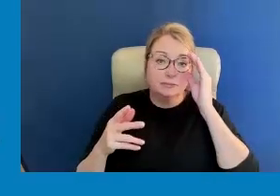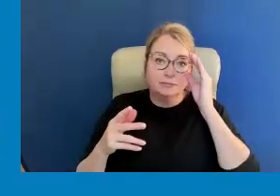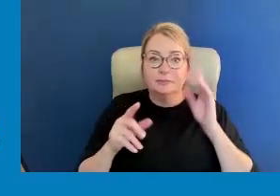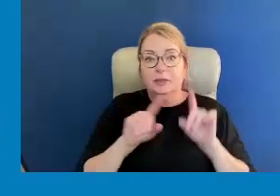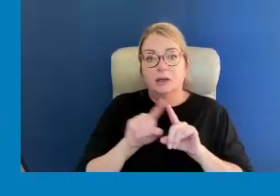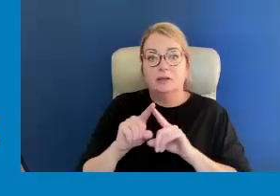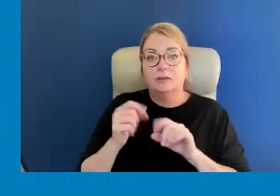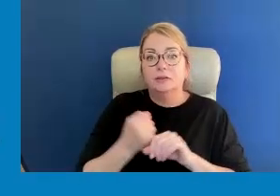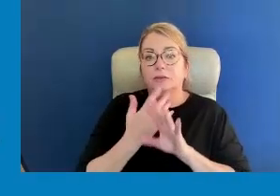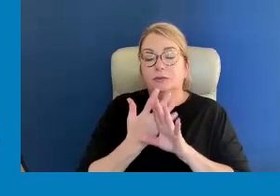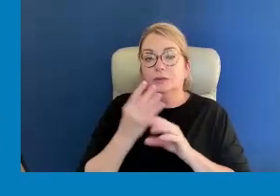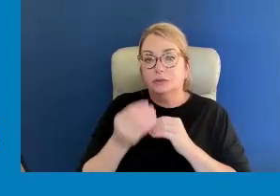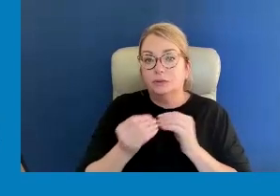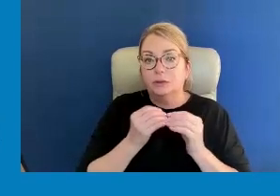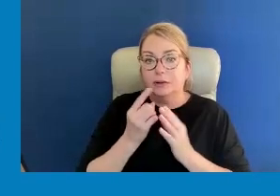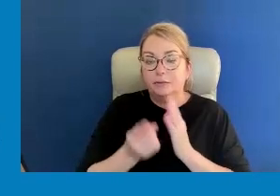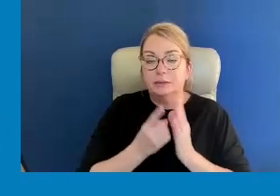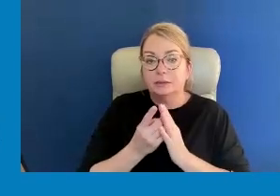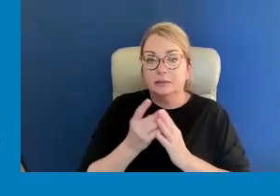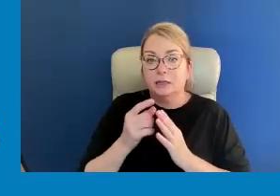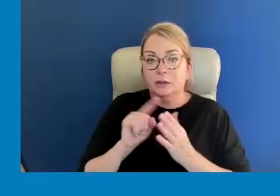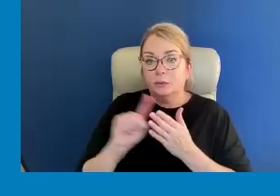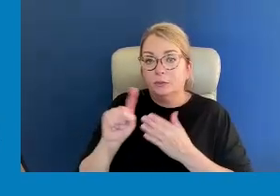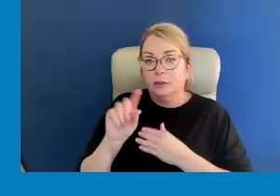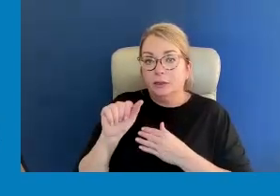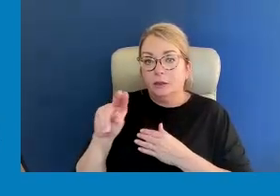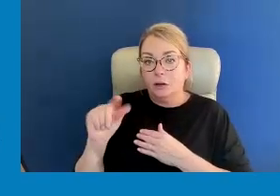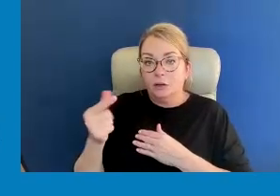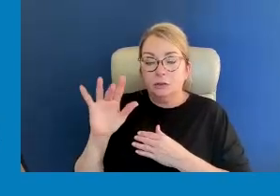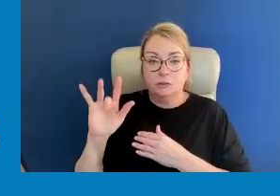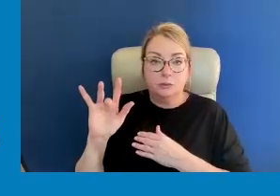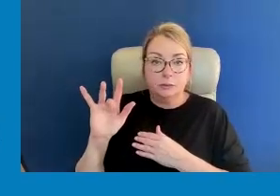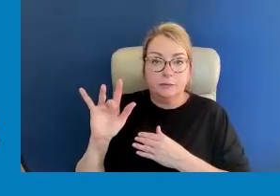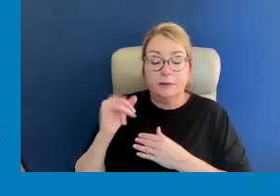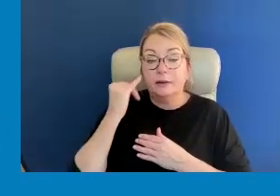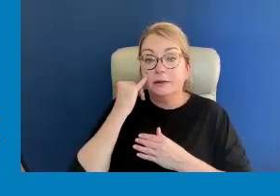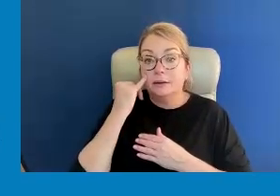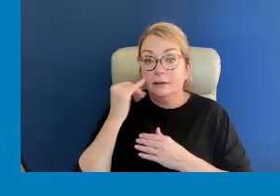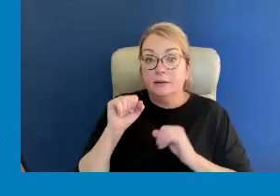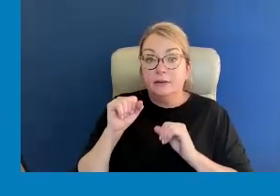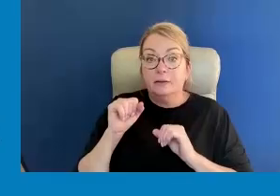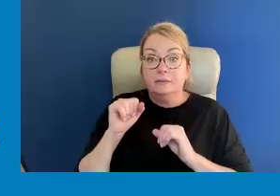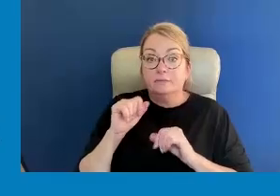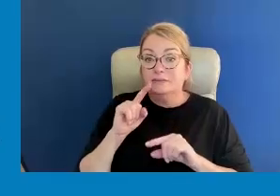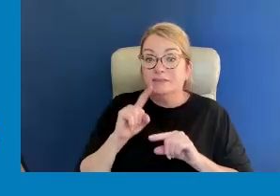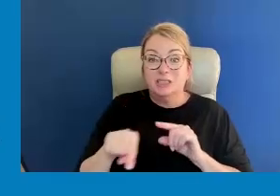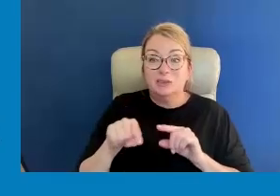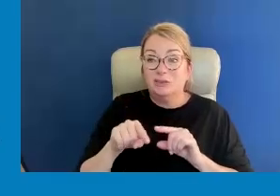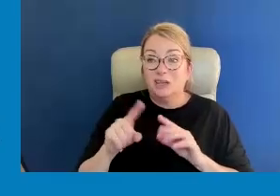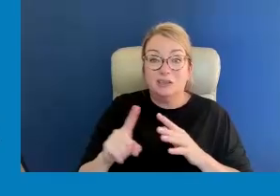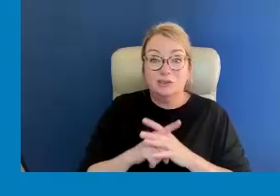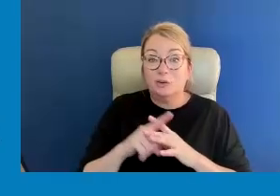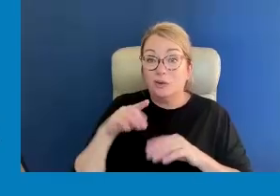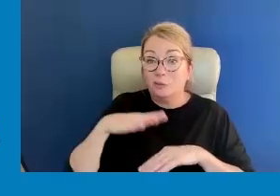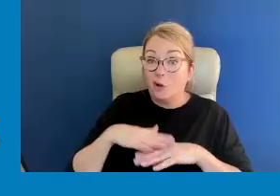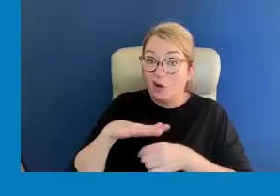virtual office hours the week of August 25th. So if you are able to get to us, aren't able to get to us at an on-campus date and